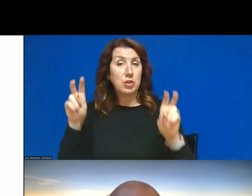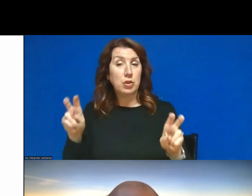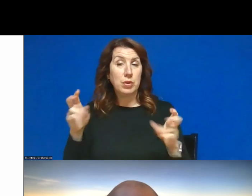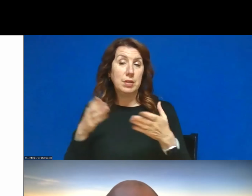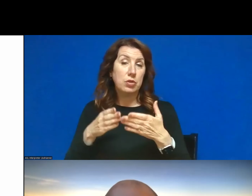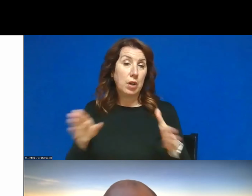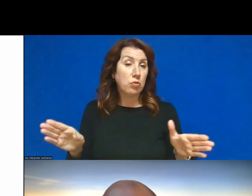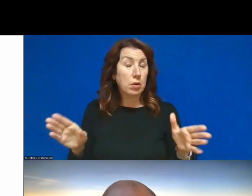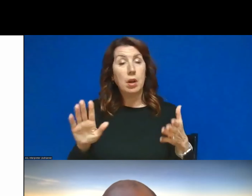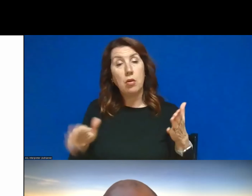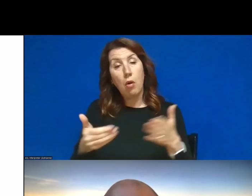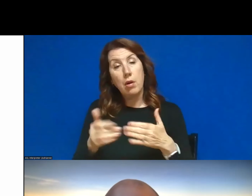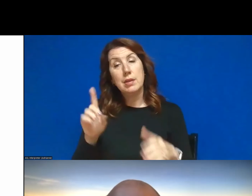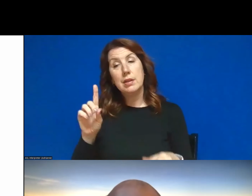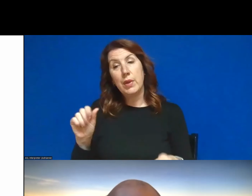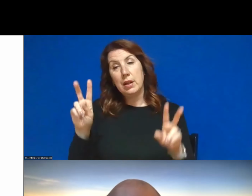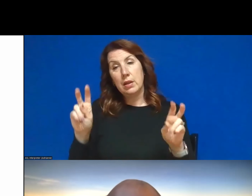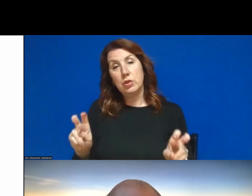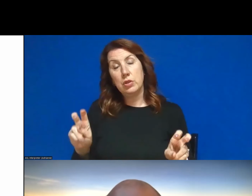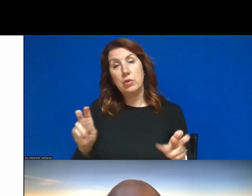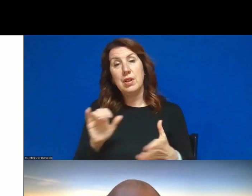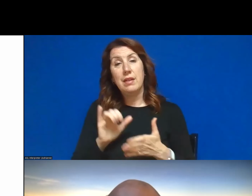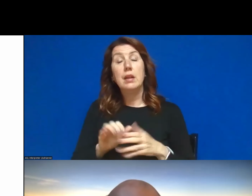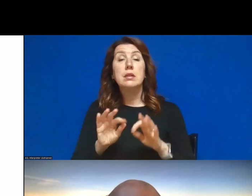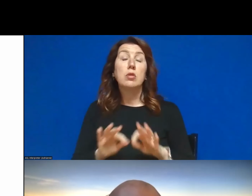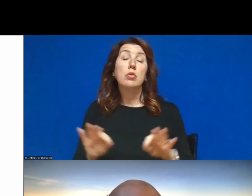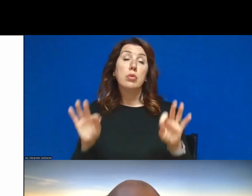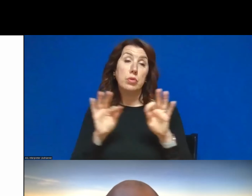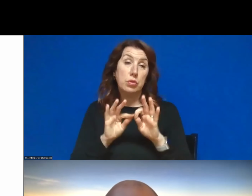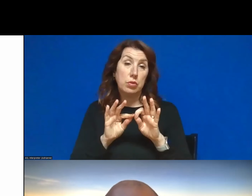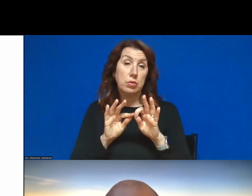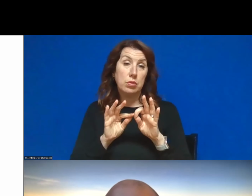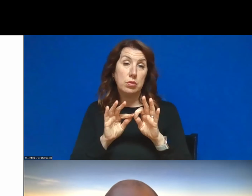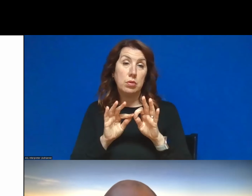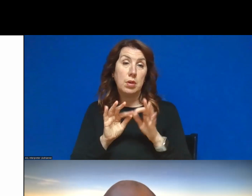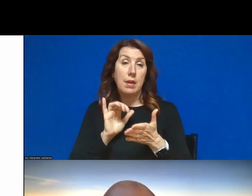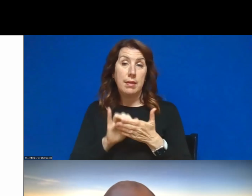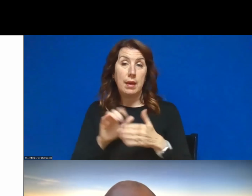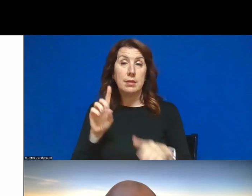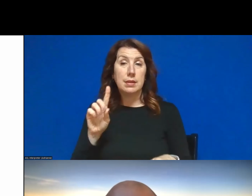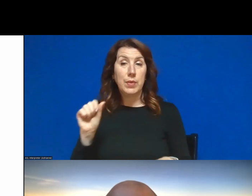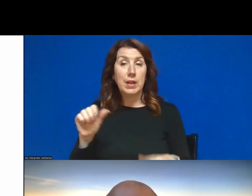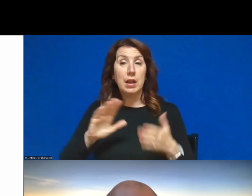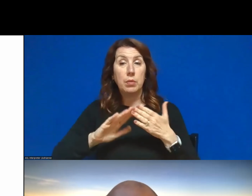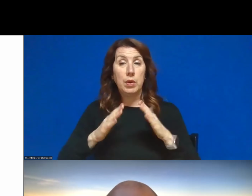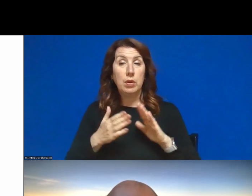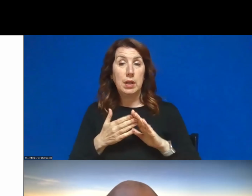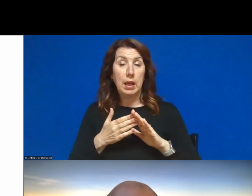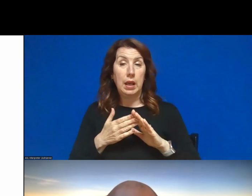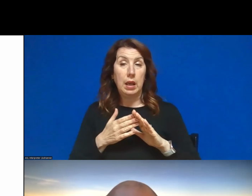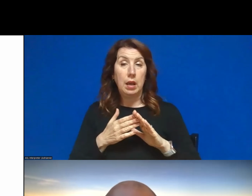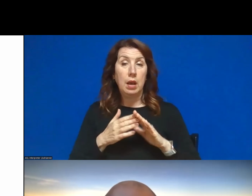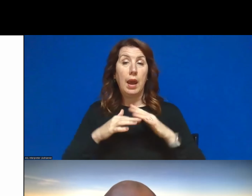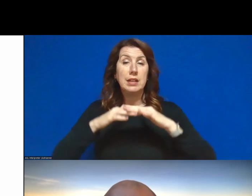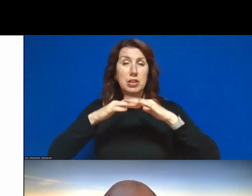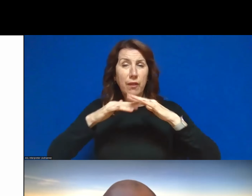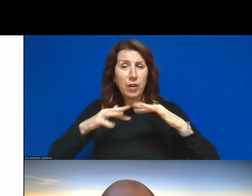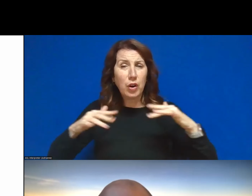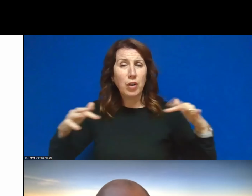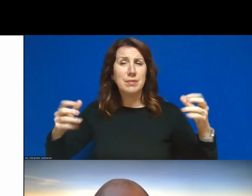generally and on all disability issues, that it's critical that the disability community, a diverse cross-section